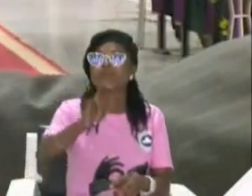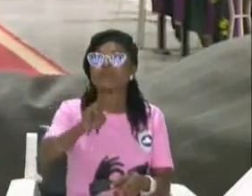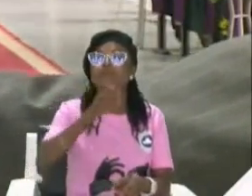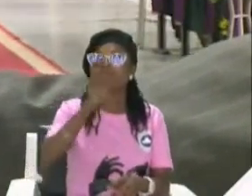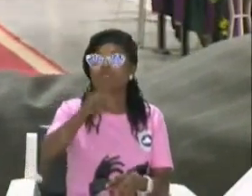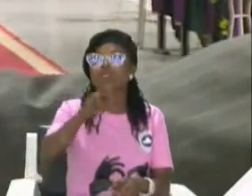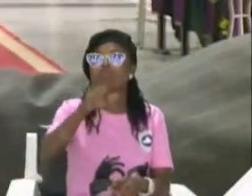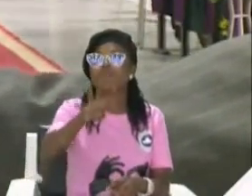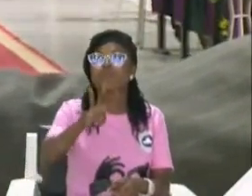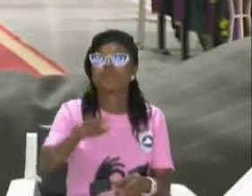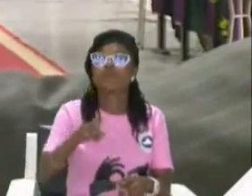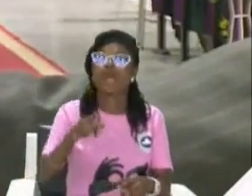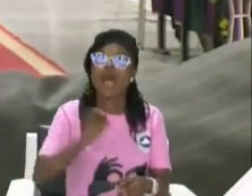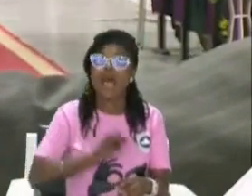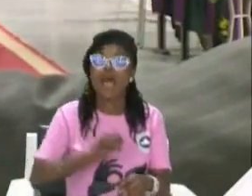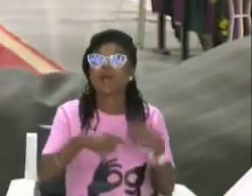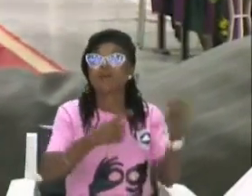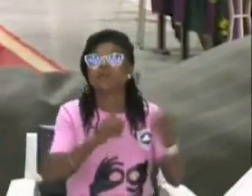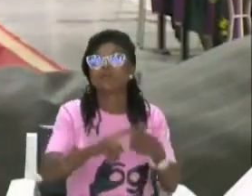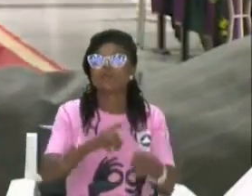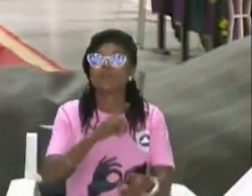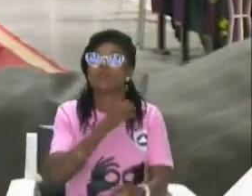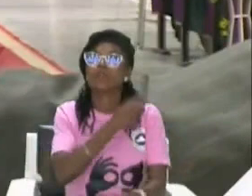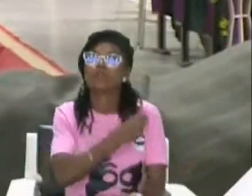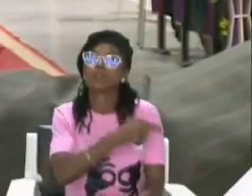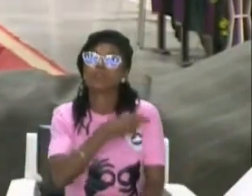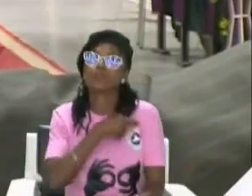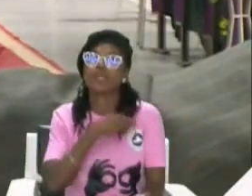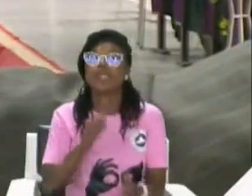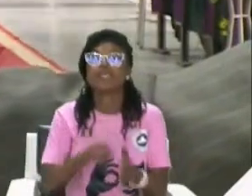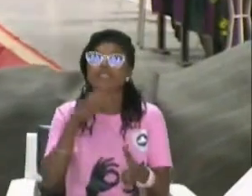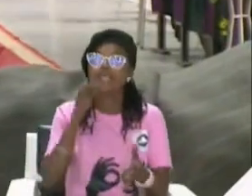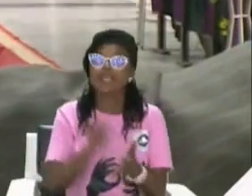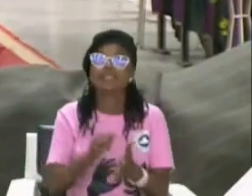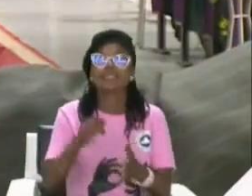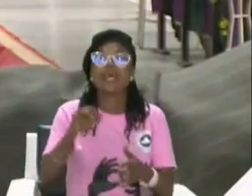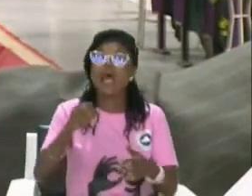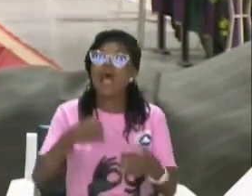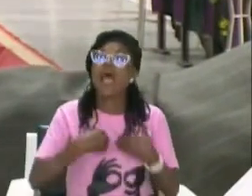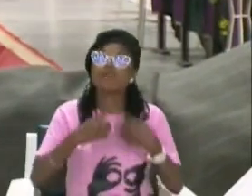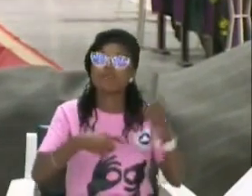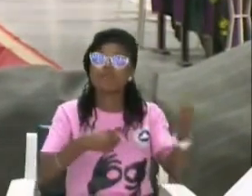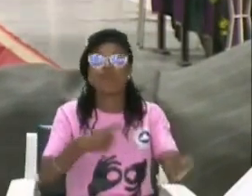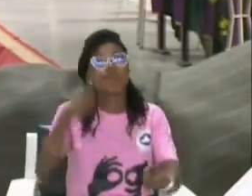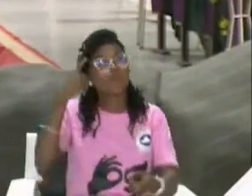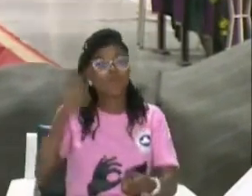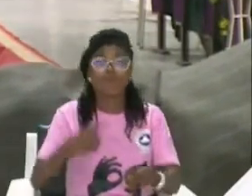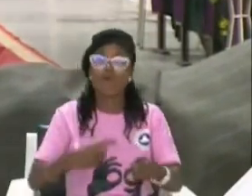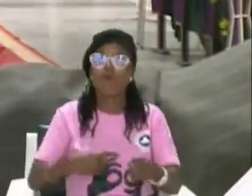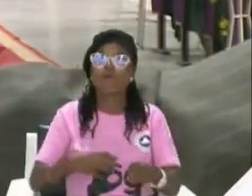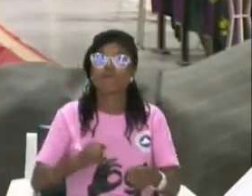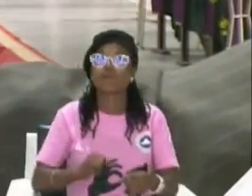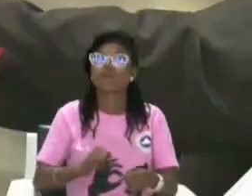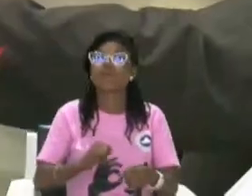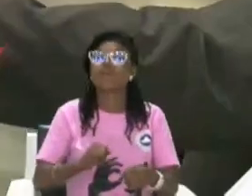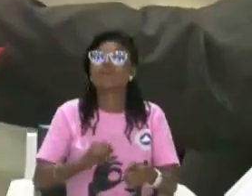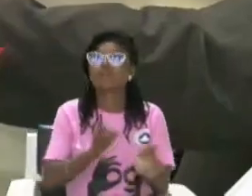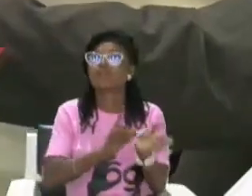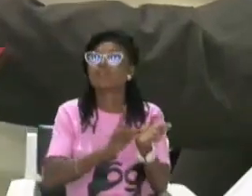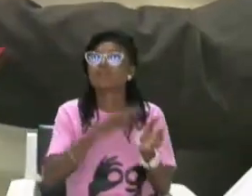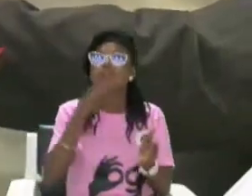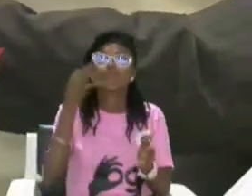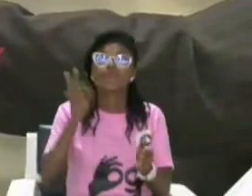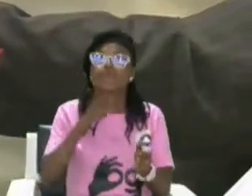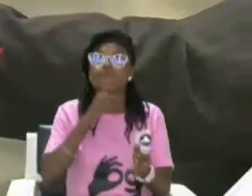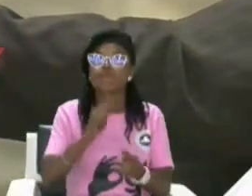stomach ache. I went to the hospital and they say I had to undergo a major surgery for fibroid. I wrote a letter to Daddy Gio and I went into the